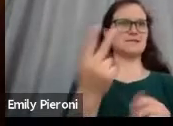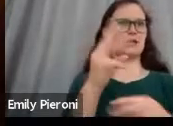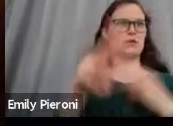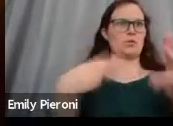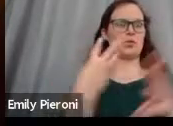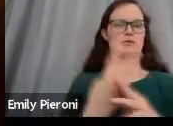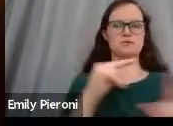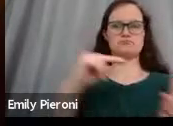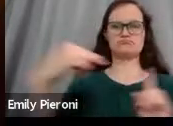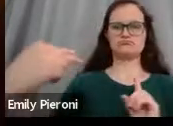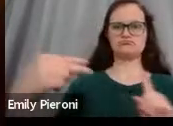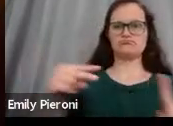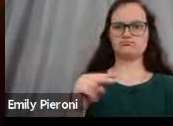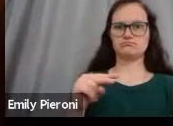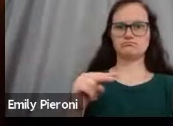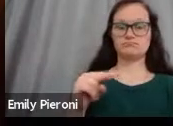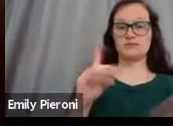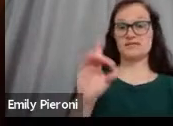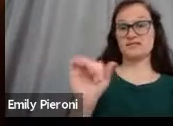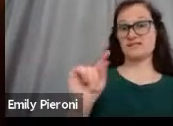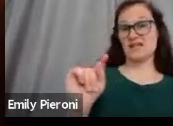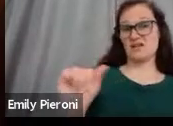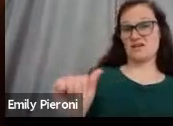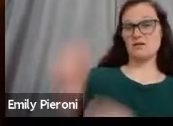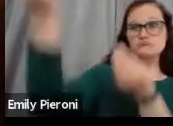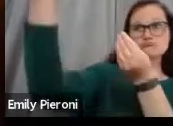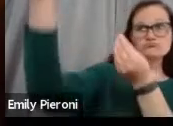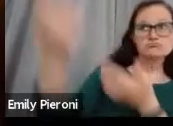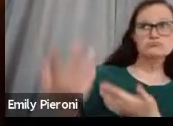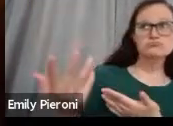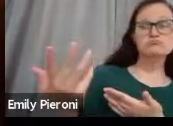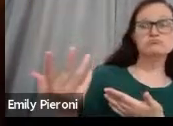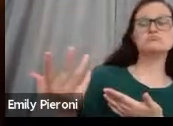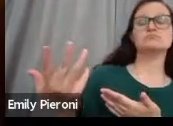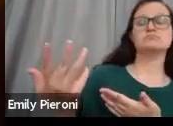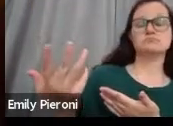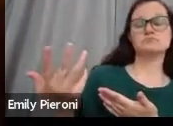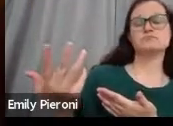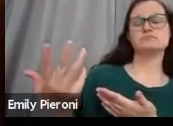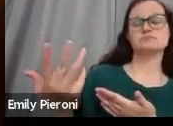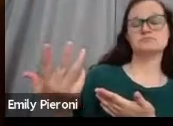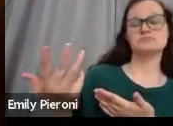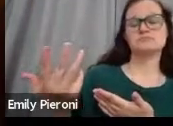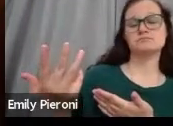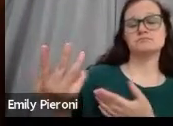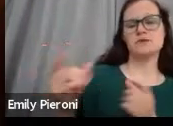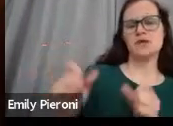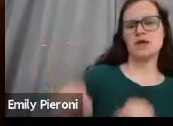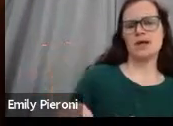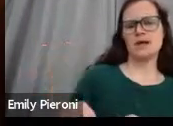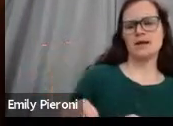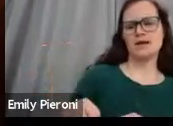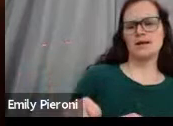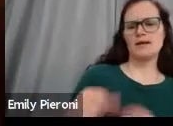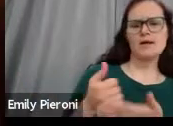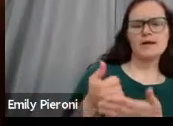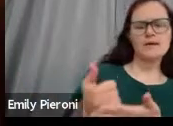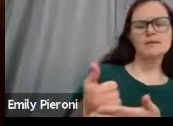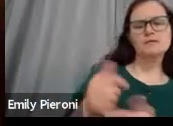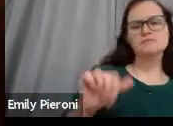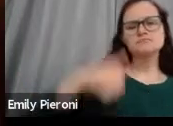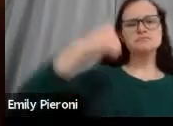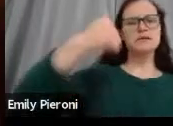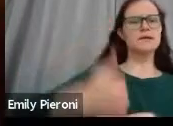data provides us with the information that can create a better understanding of what is going on in our